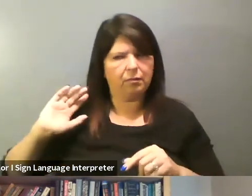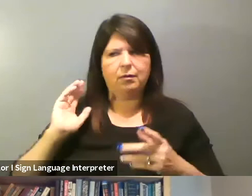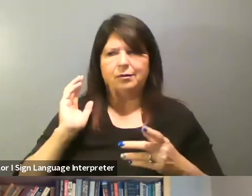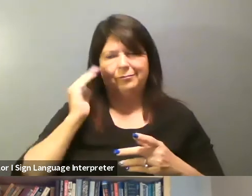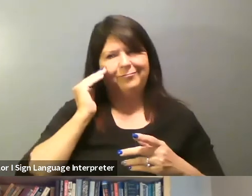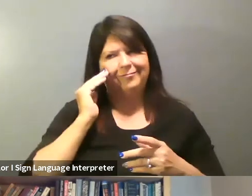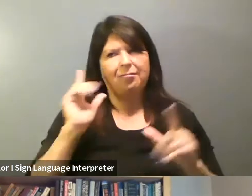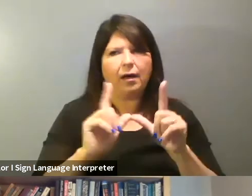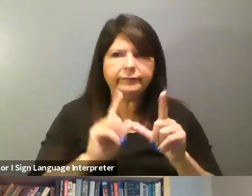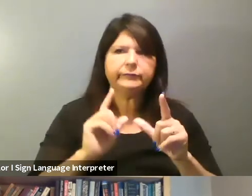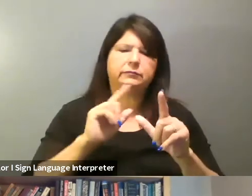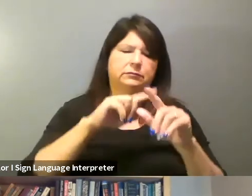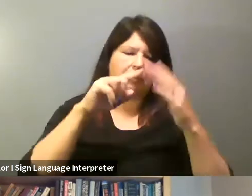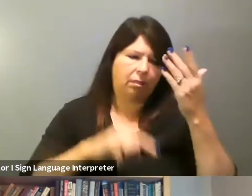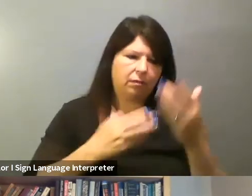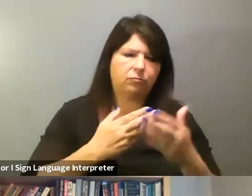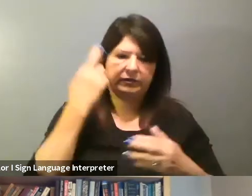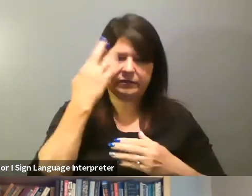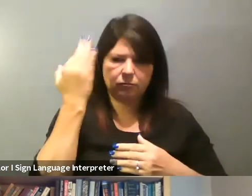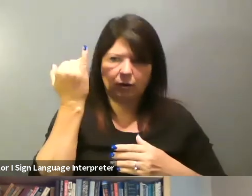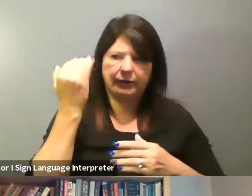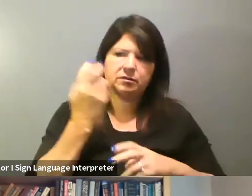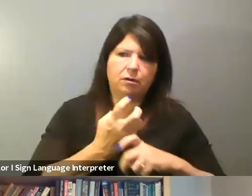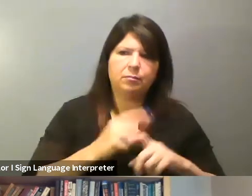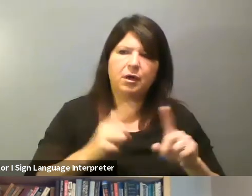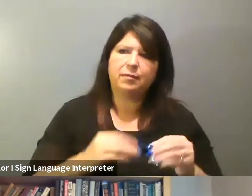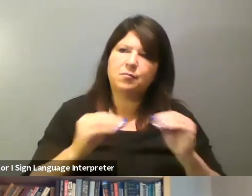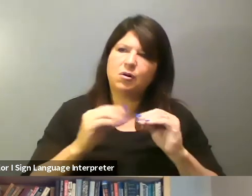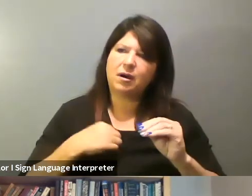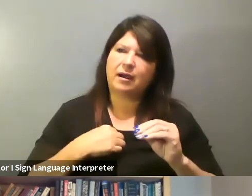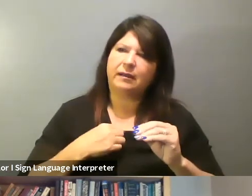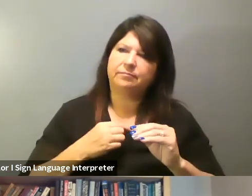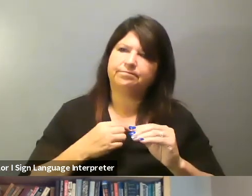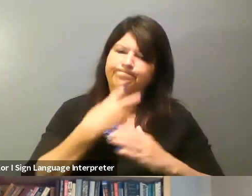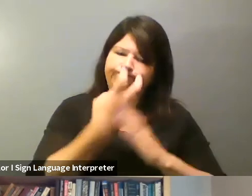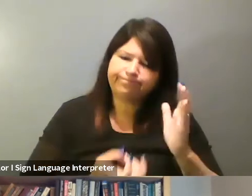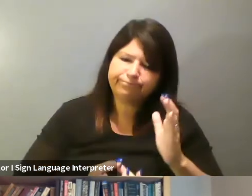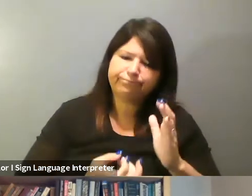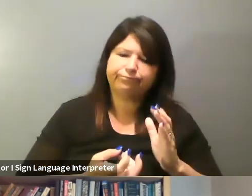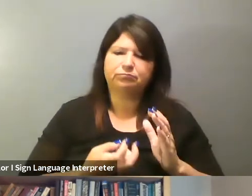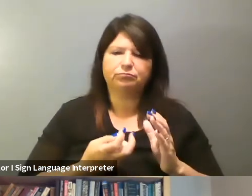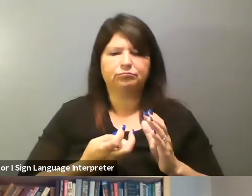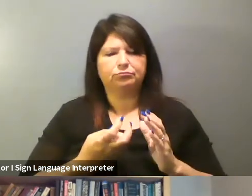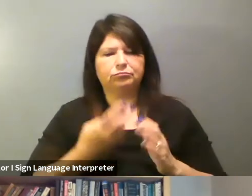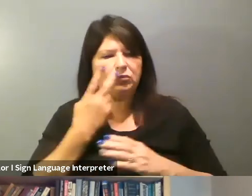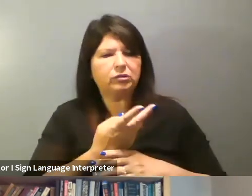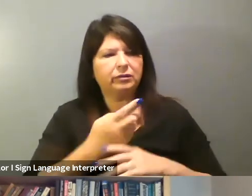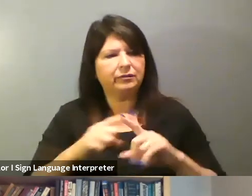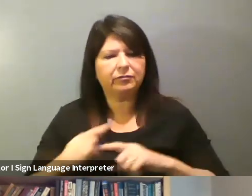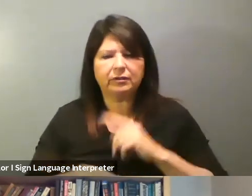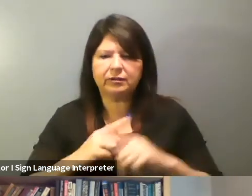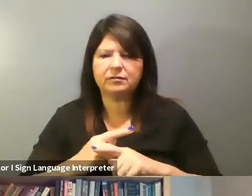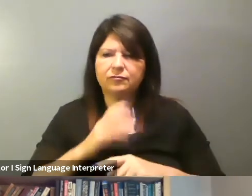but the more I started to look at the archives, the more it just felt like it needed it. So,